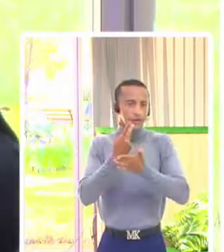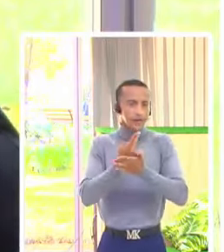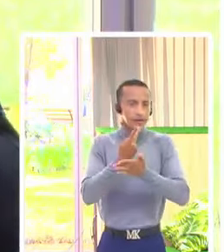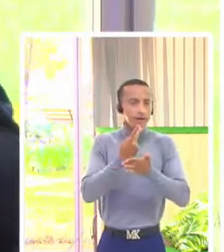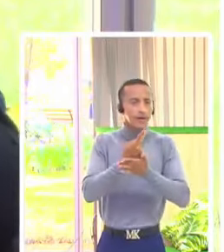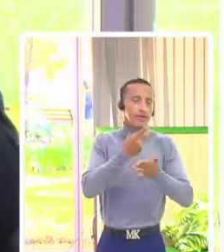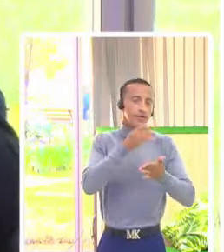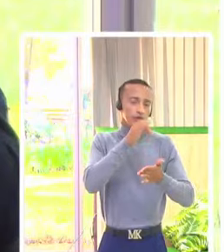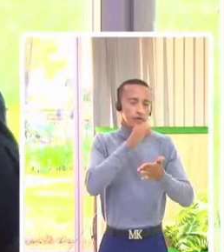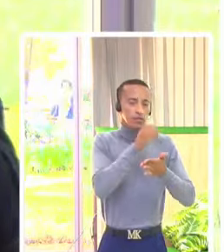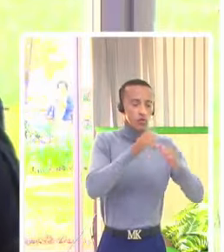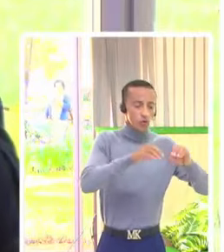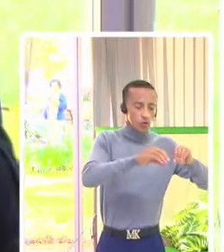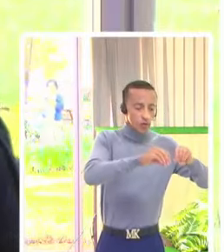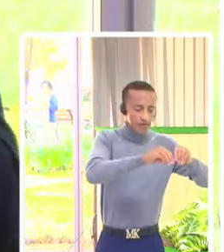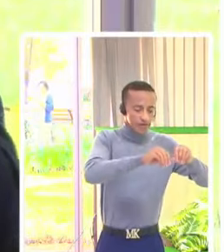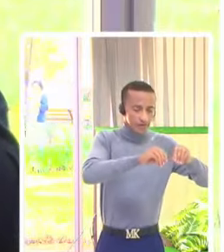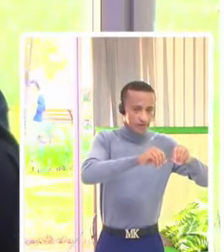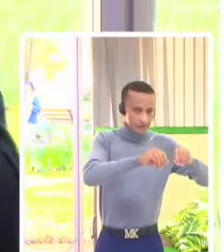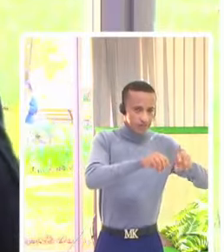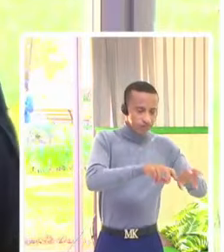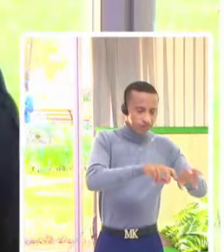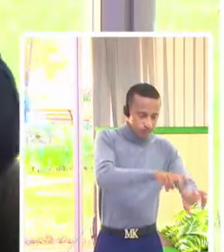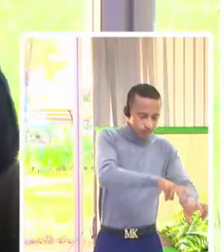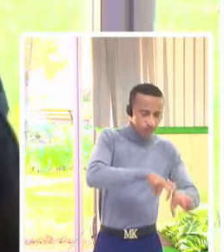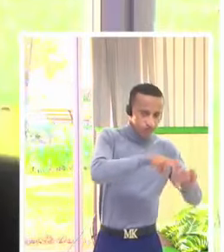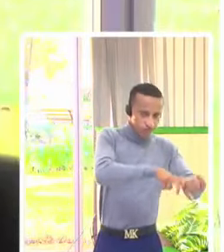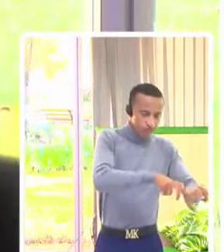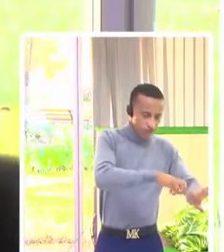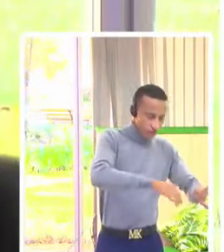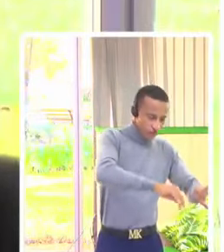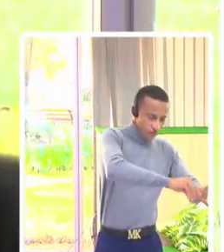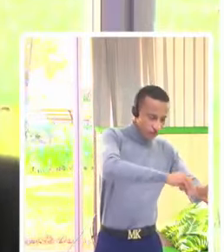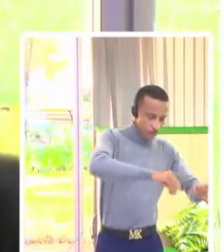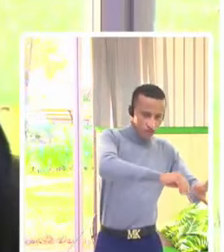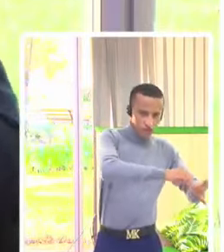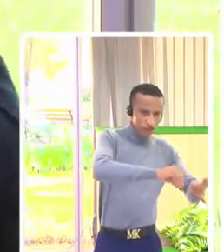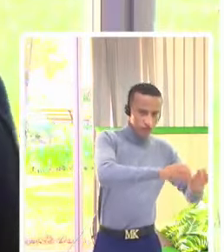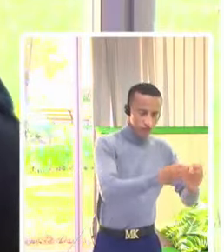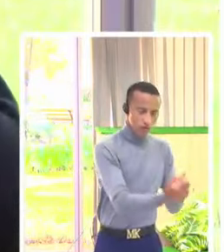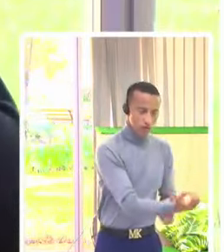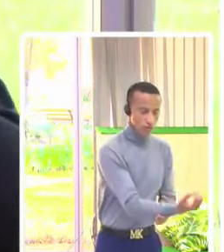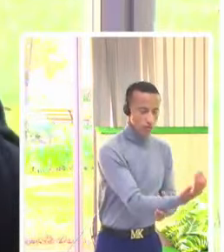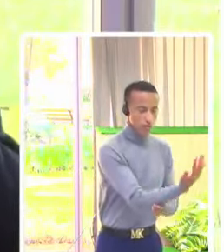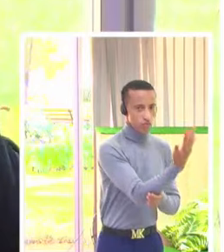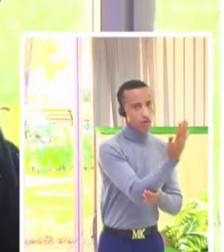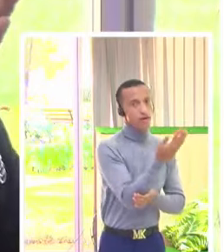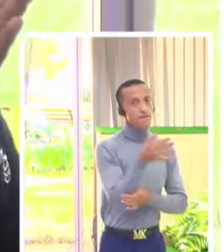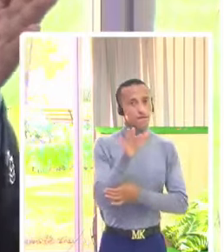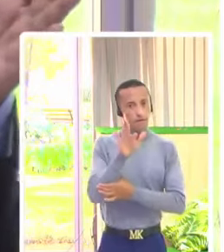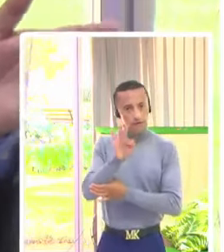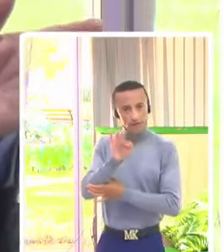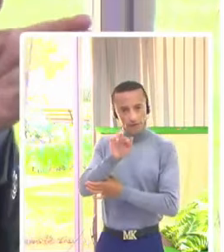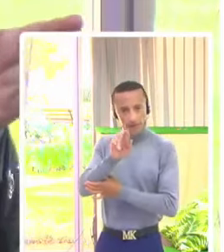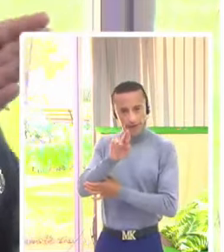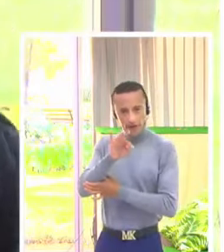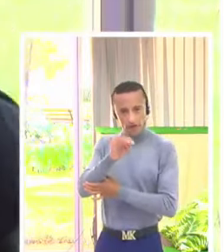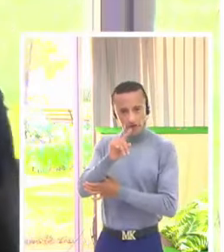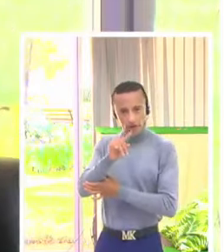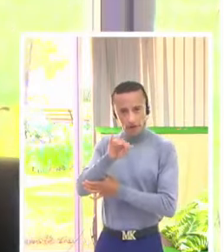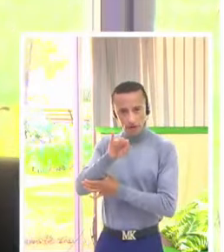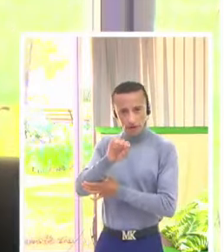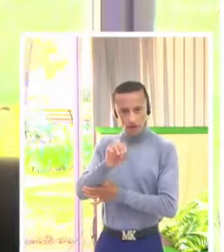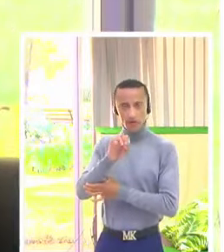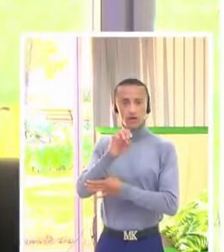Ukraine, then you go in and then push it through. So it's a wait and watch approach. So it's sometimes it's technology,